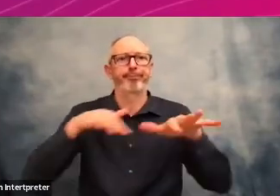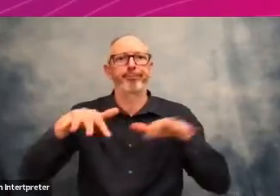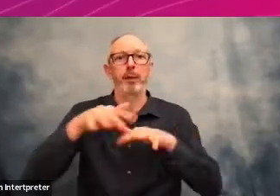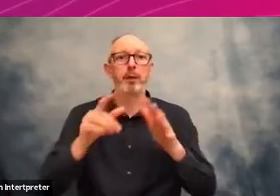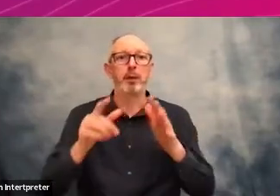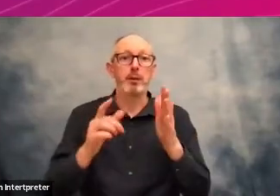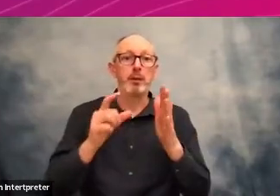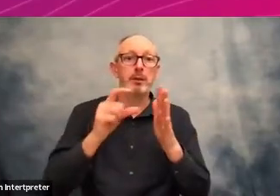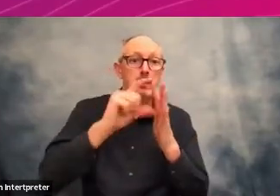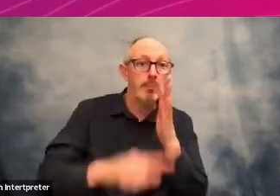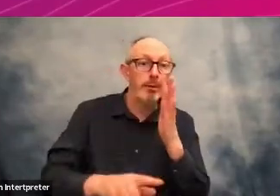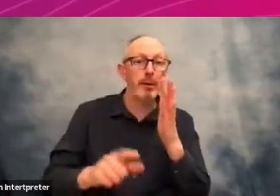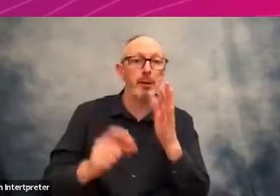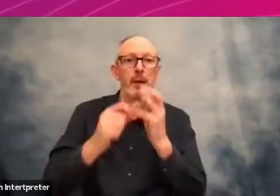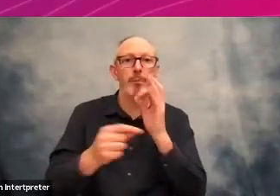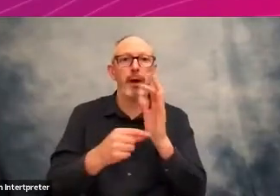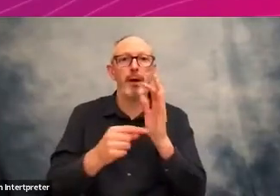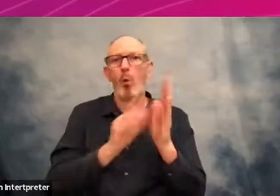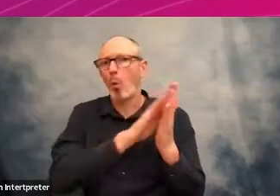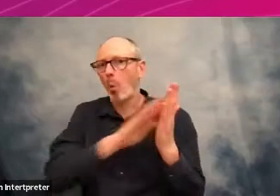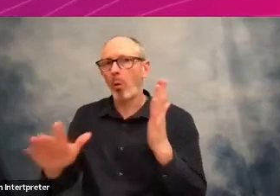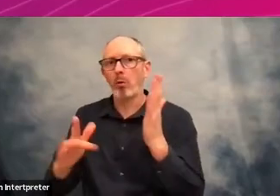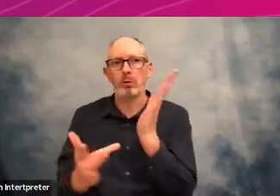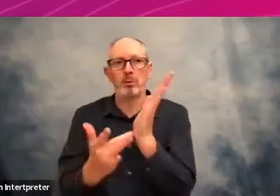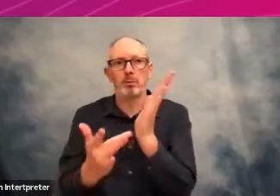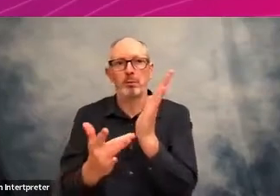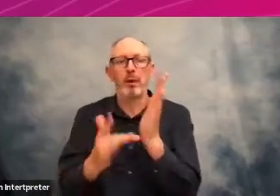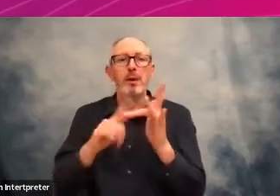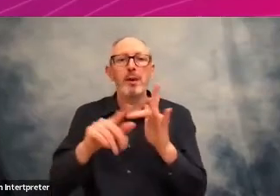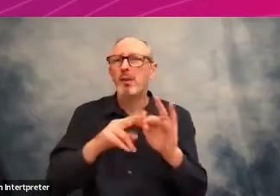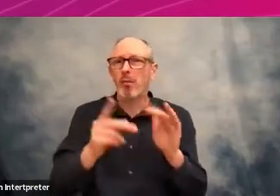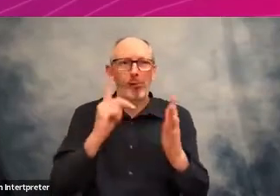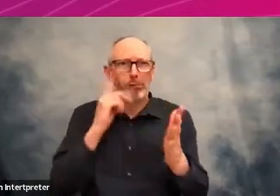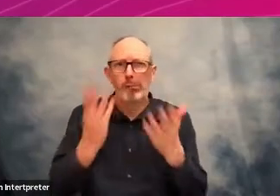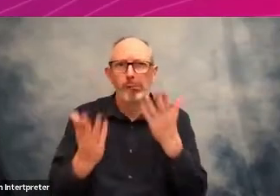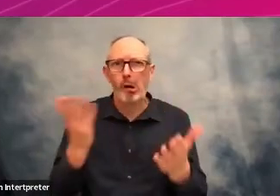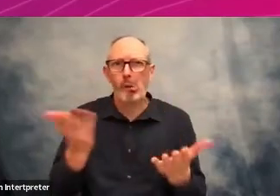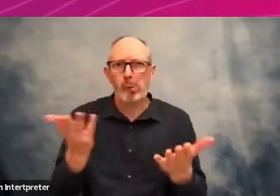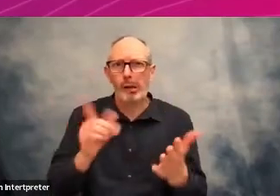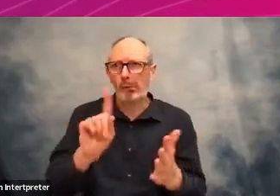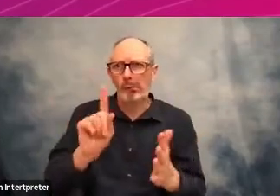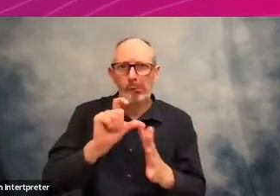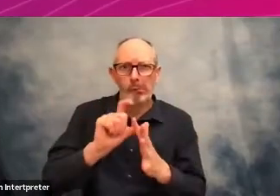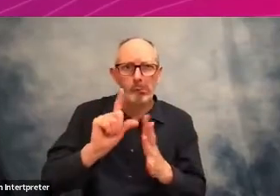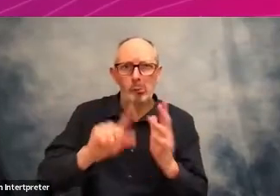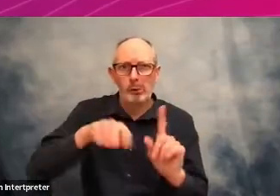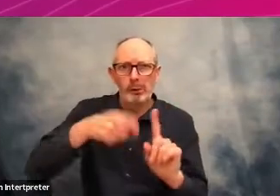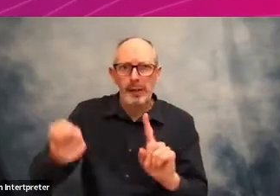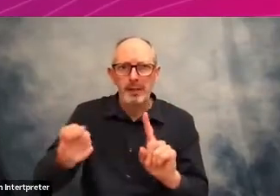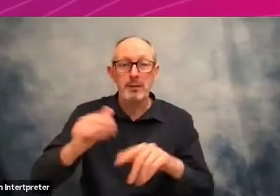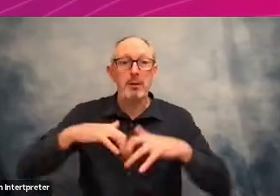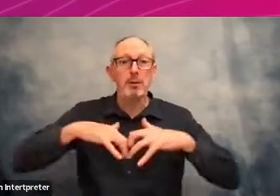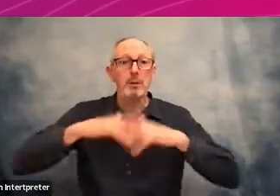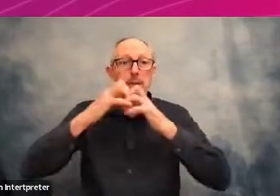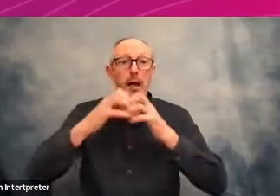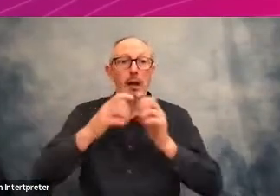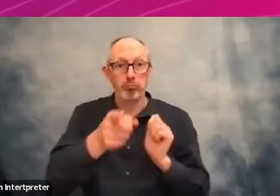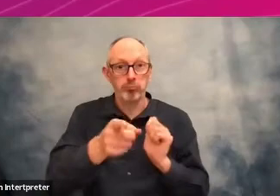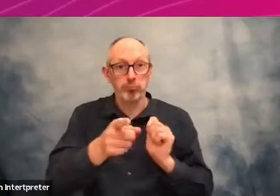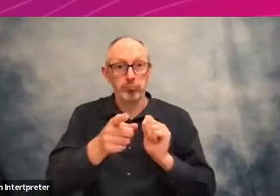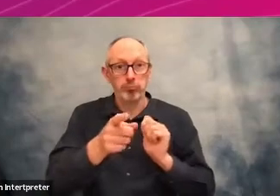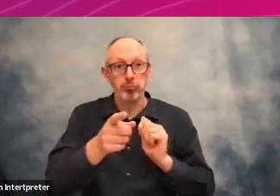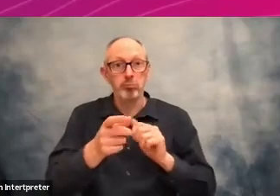tech. But what that means is if you're ever not sure where to go next as a startup founder, we can hopefully point you to all of the right